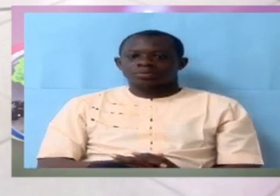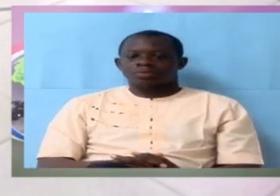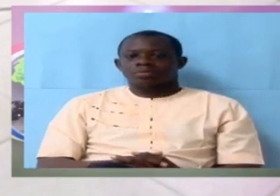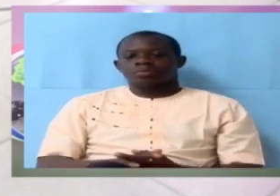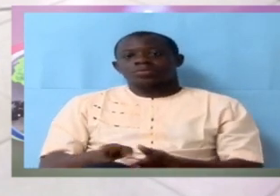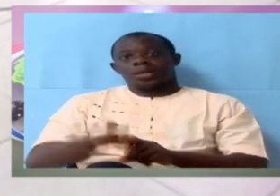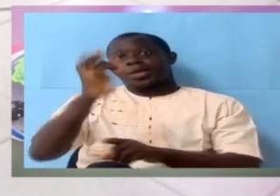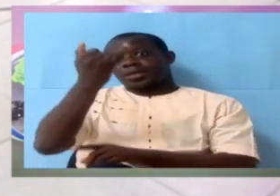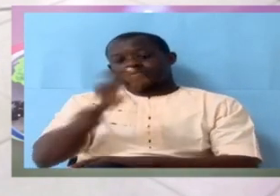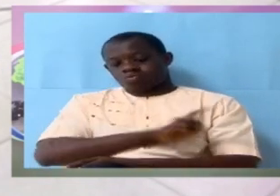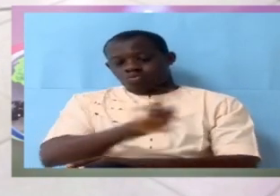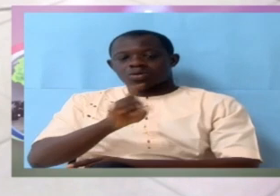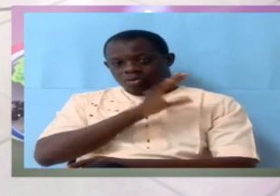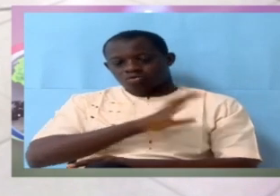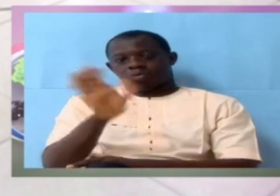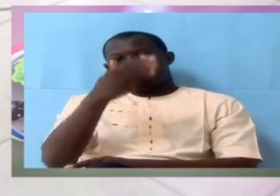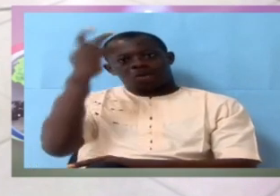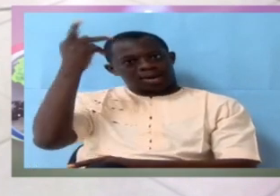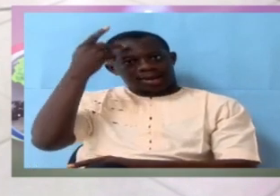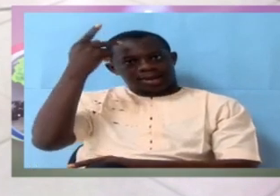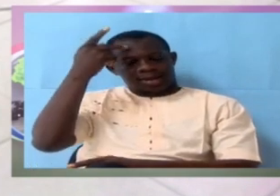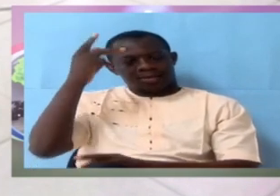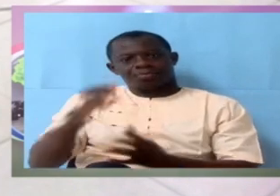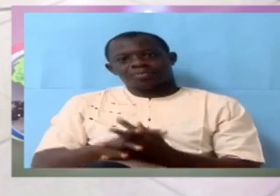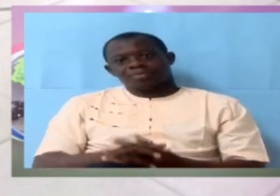Yes, we also went to Kanilai.